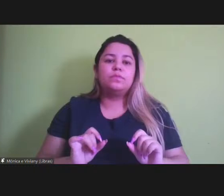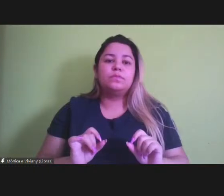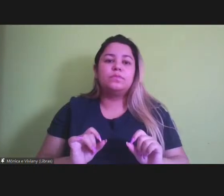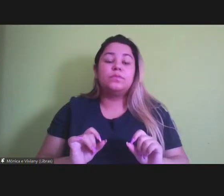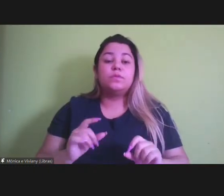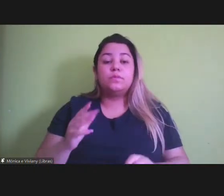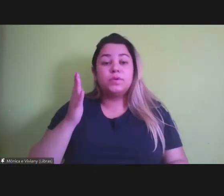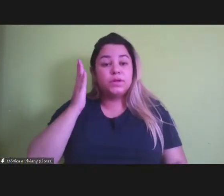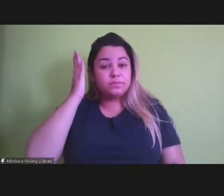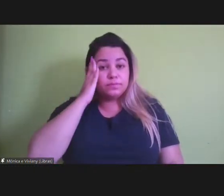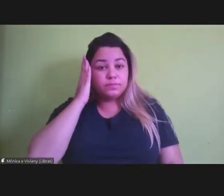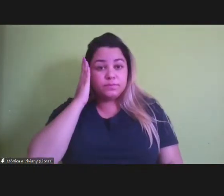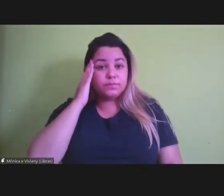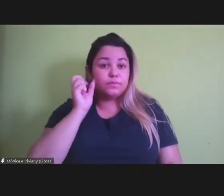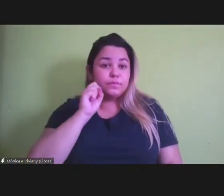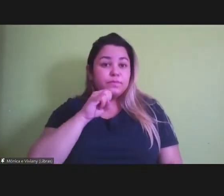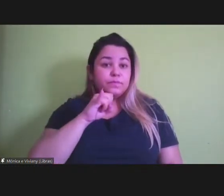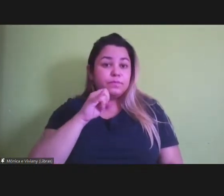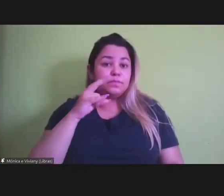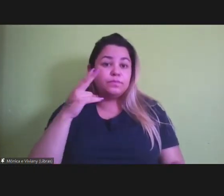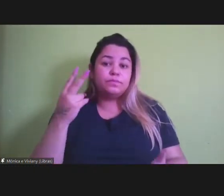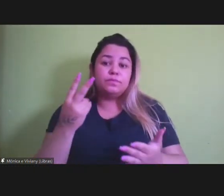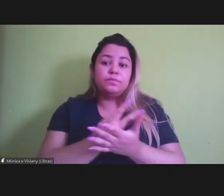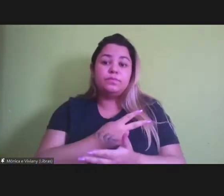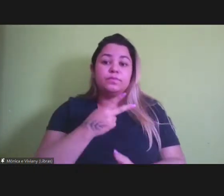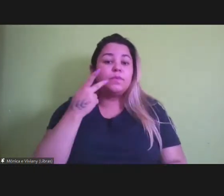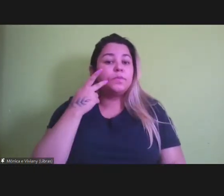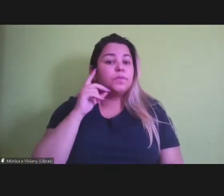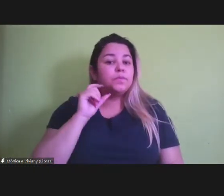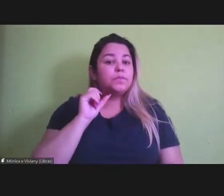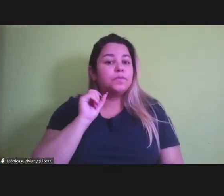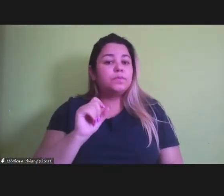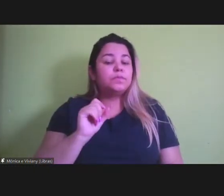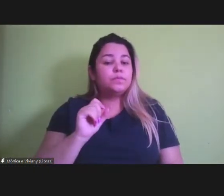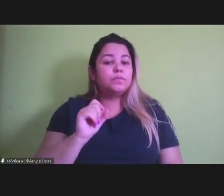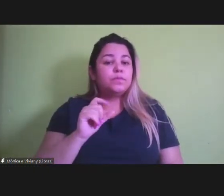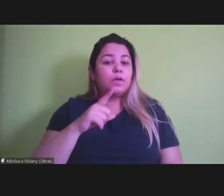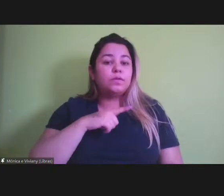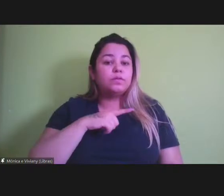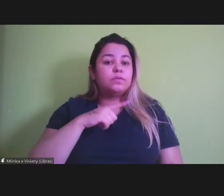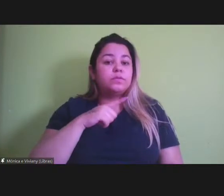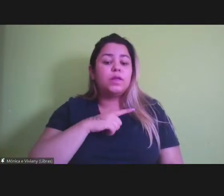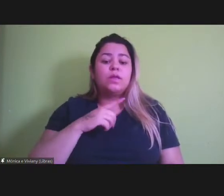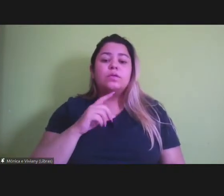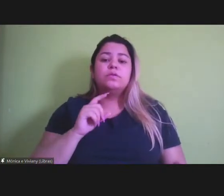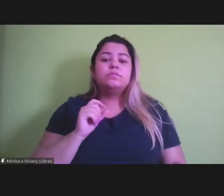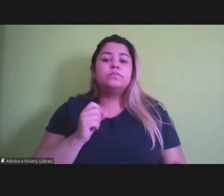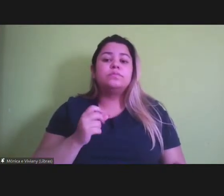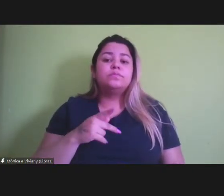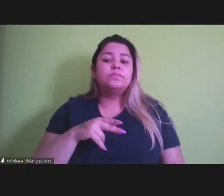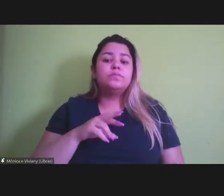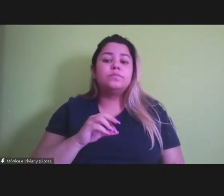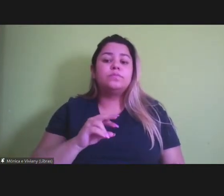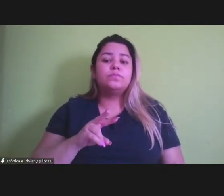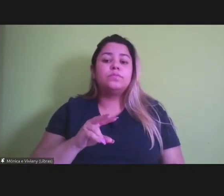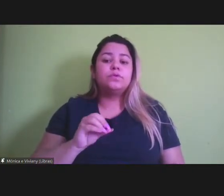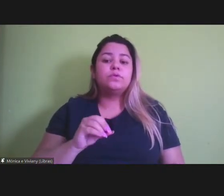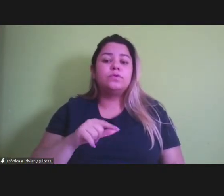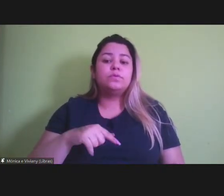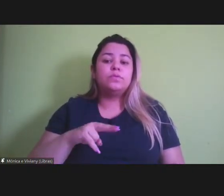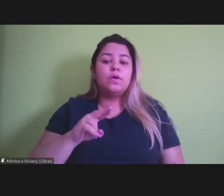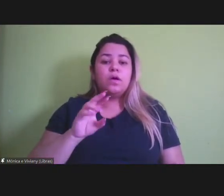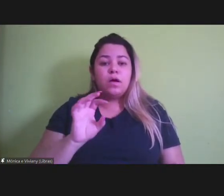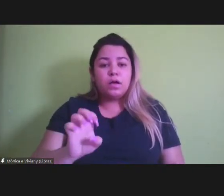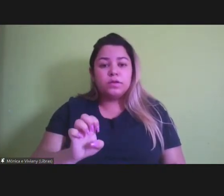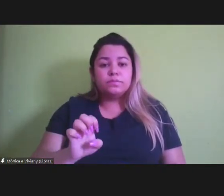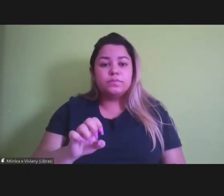day-to-day basis. So we want to know if this was done. For that, there is a necessity of policies that provoke this. I'm